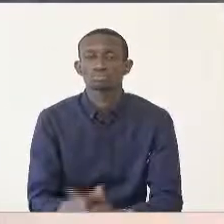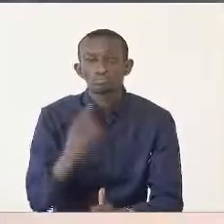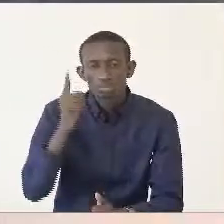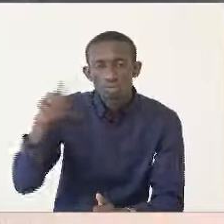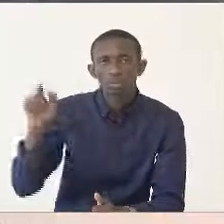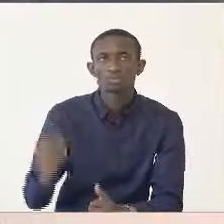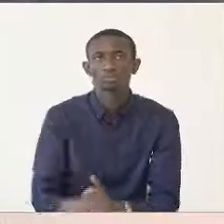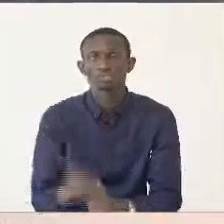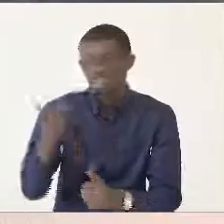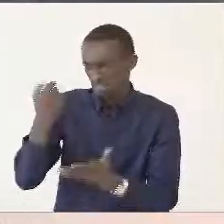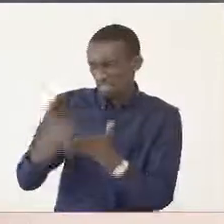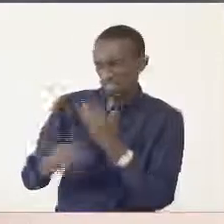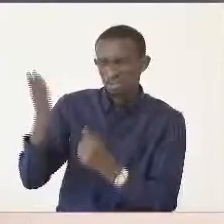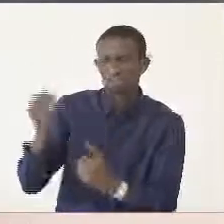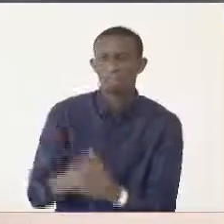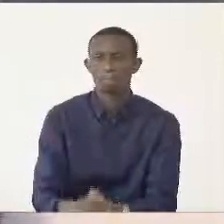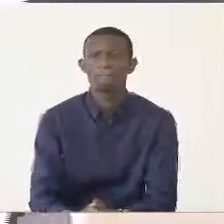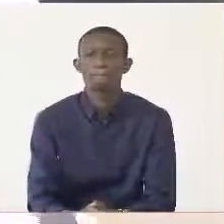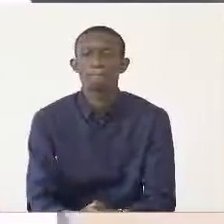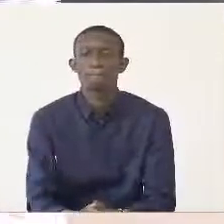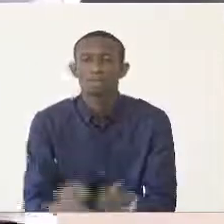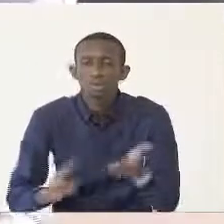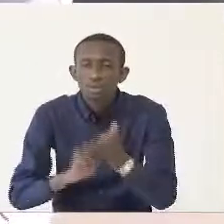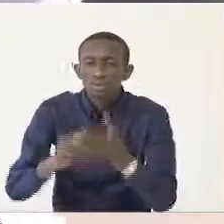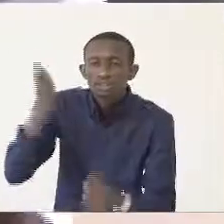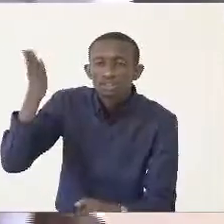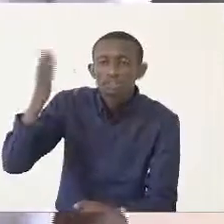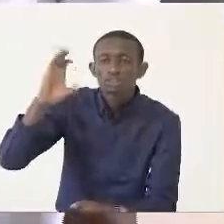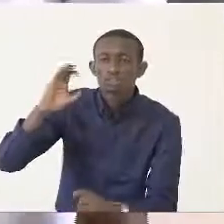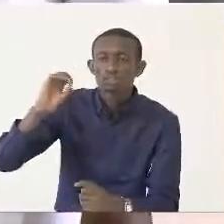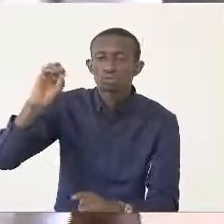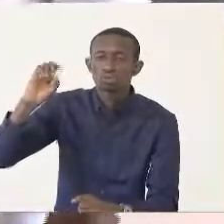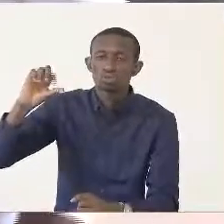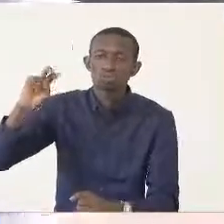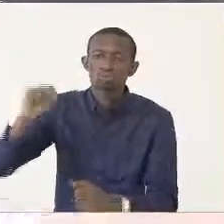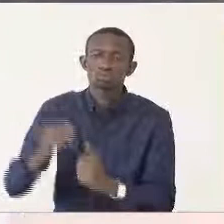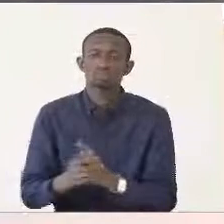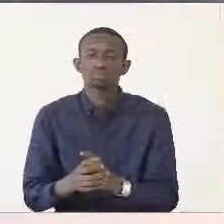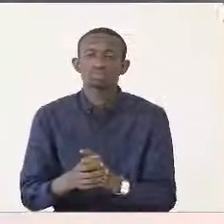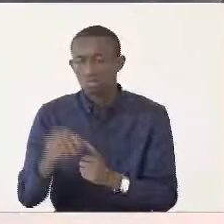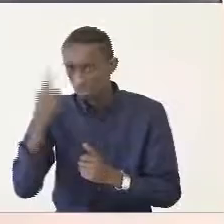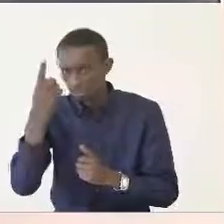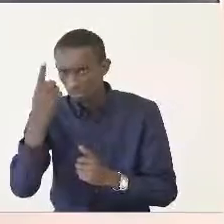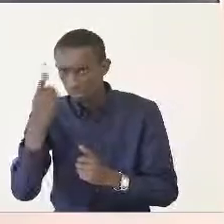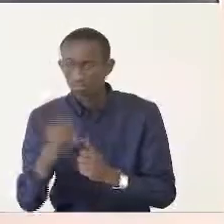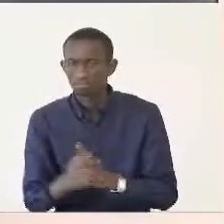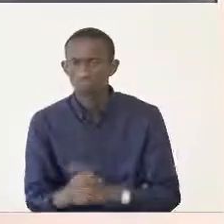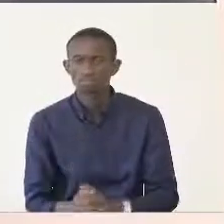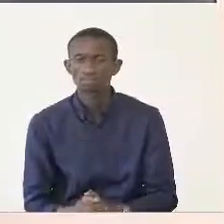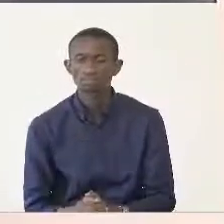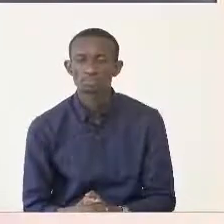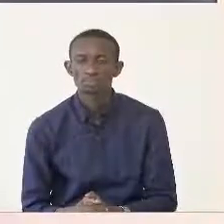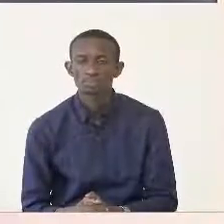What do we have there? So we use this equation here and that one. So first of all,